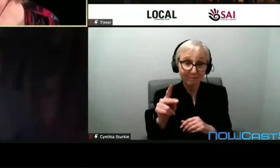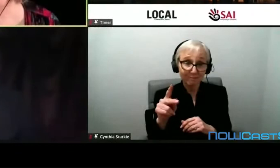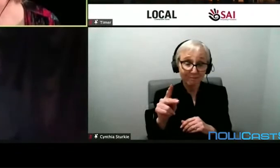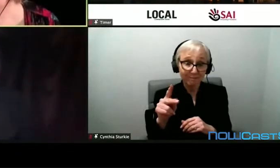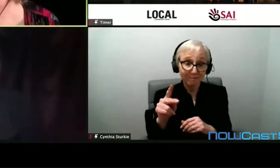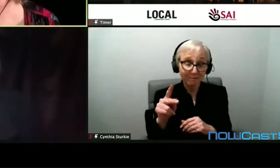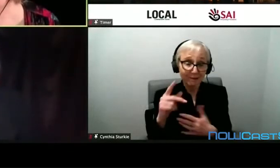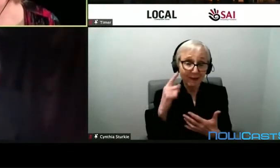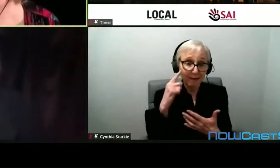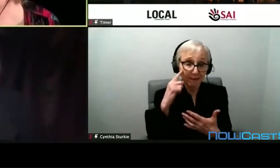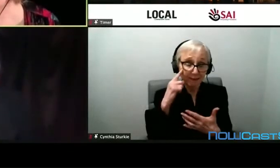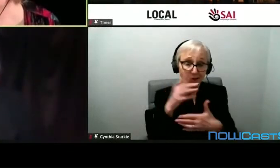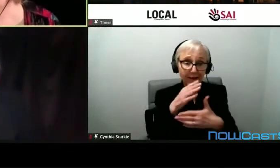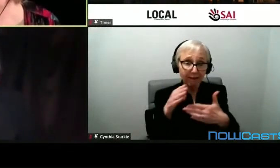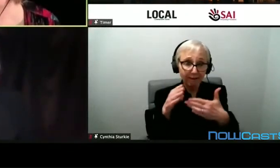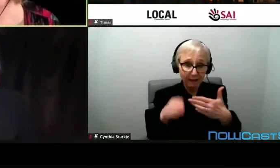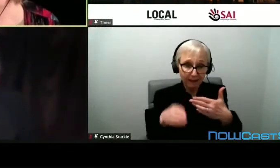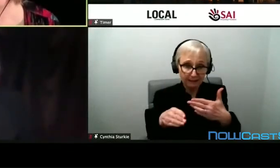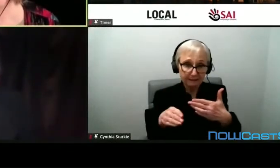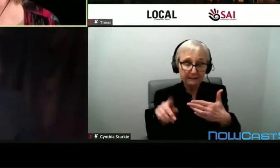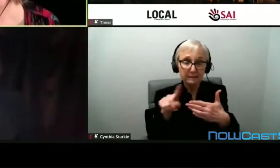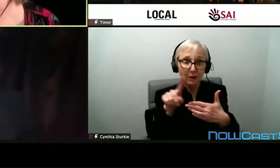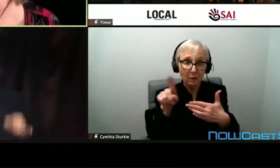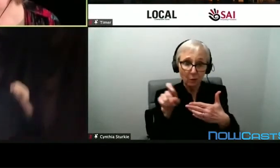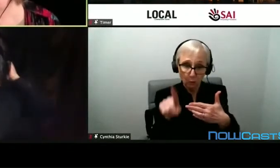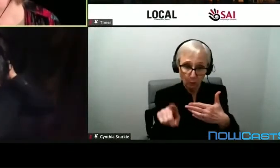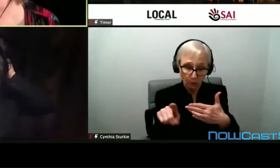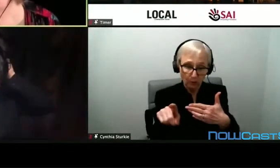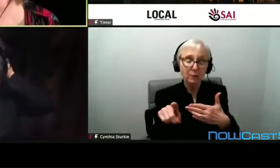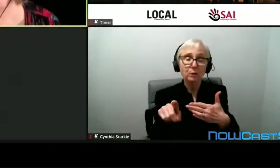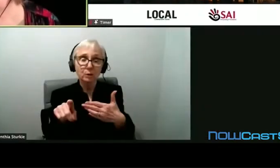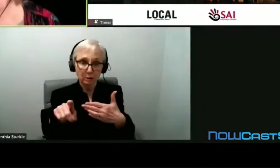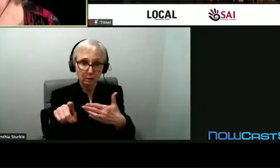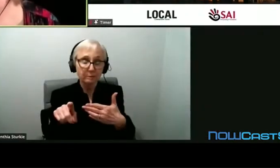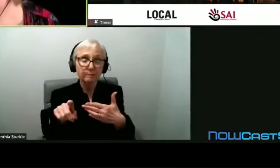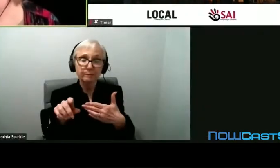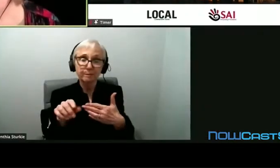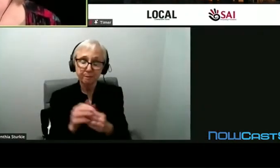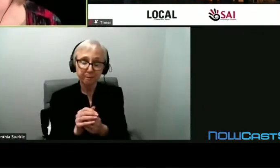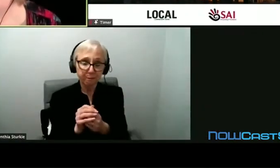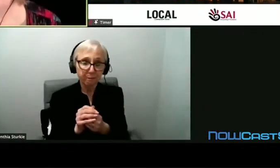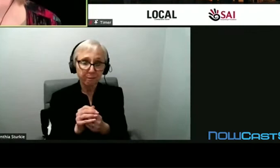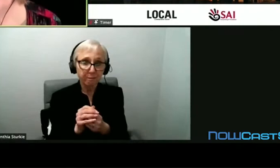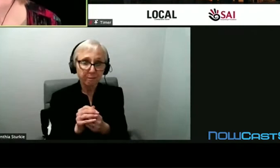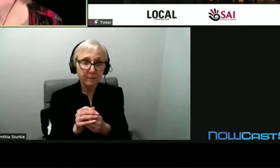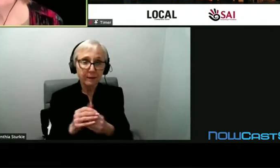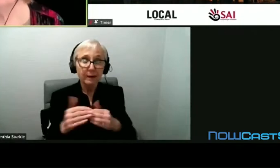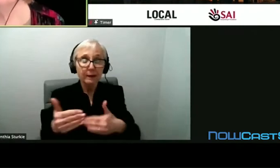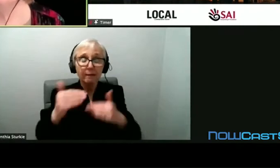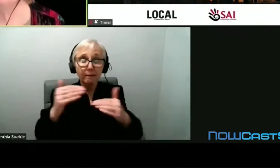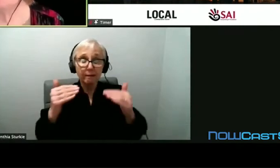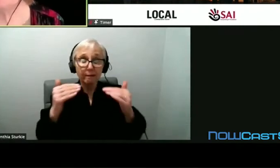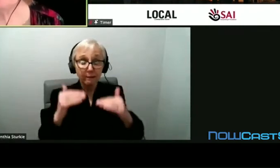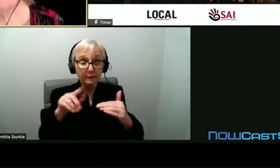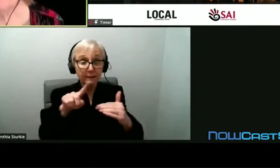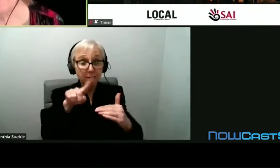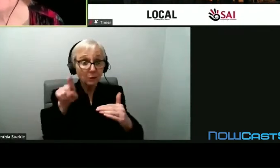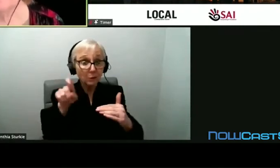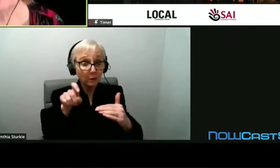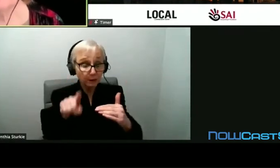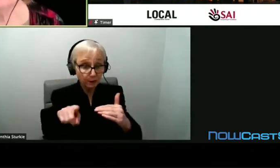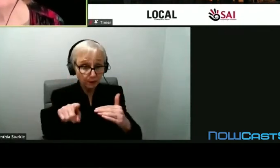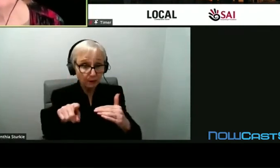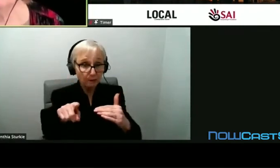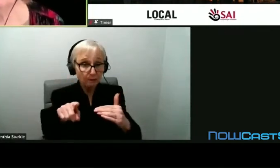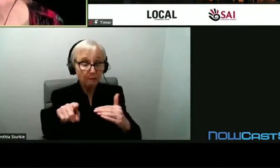And I think that ends the round for this question. The next question,